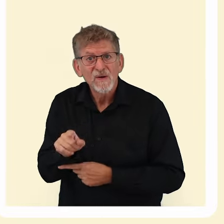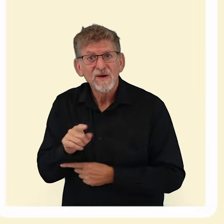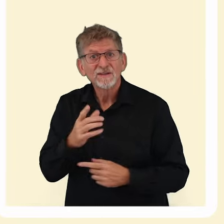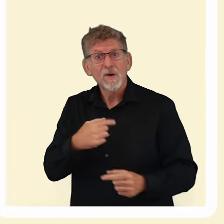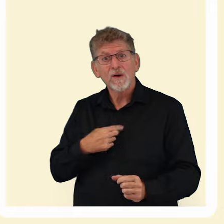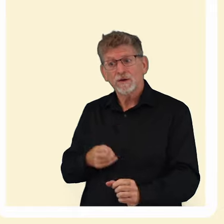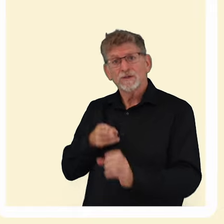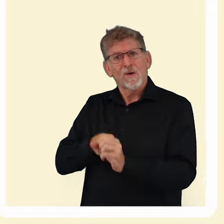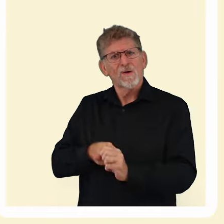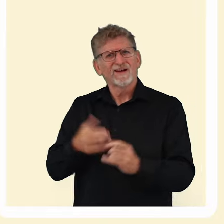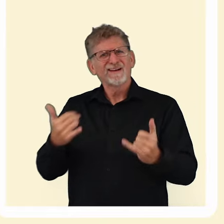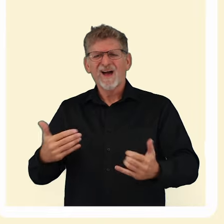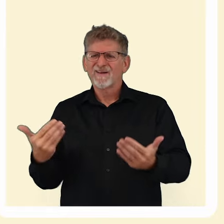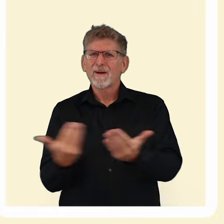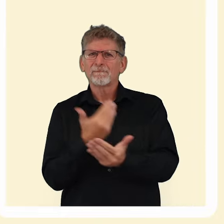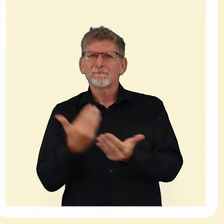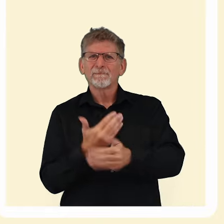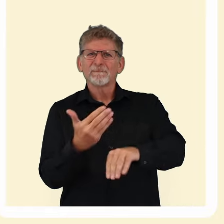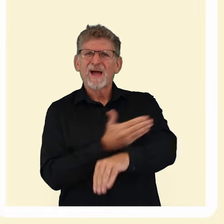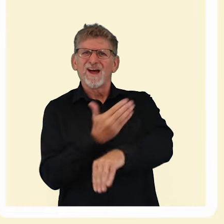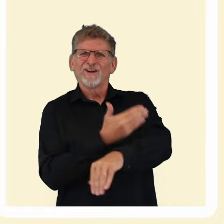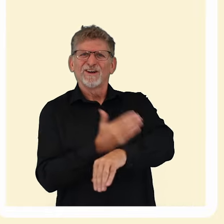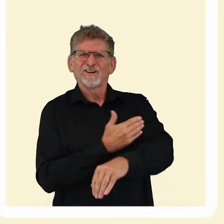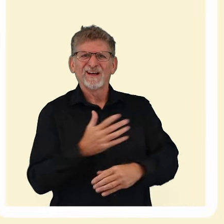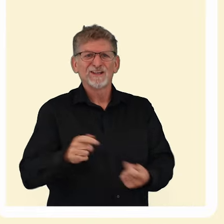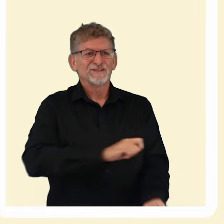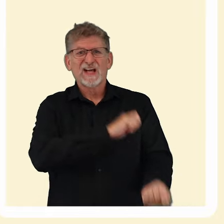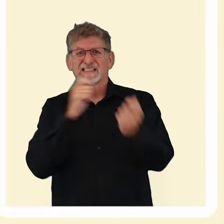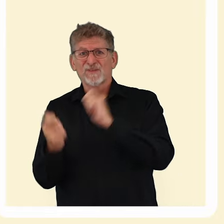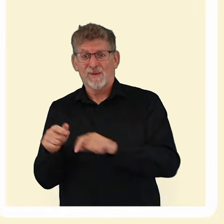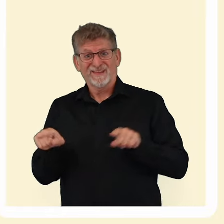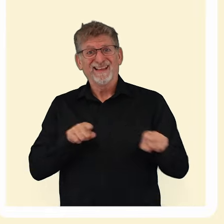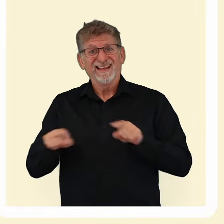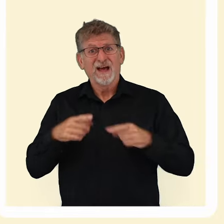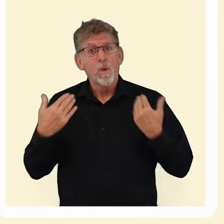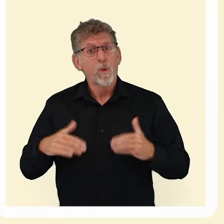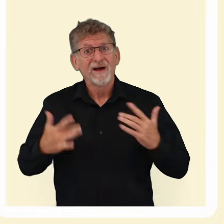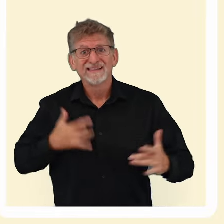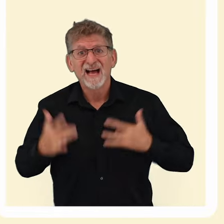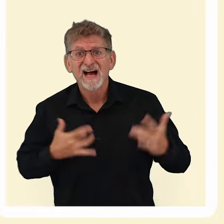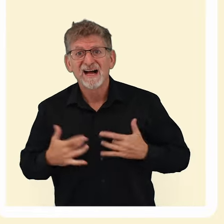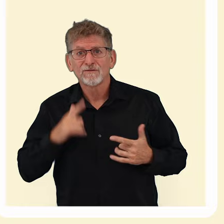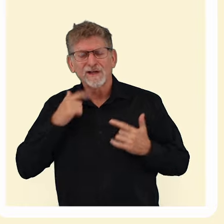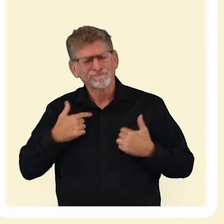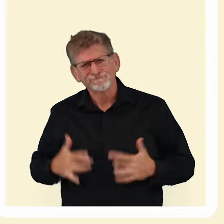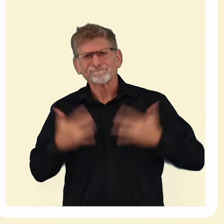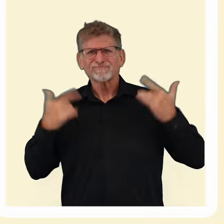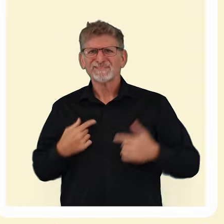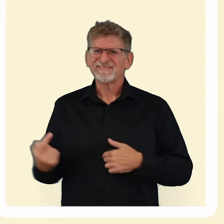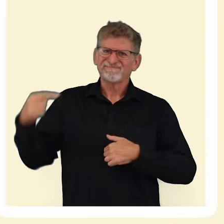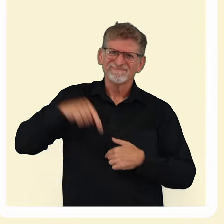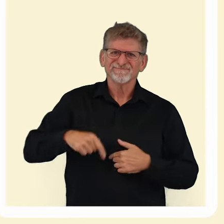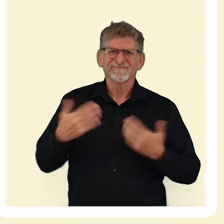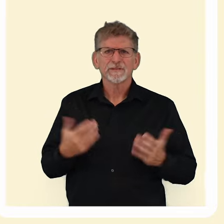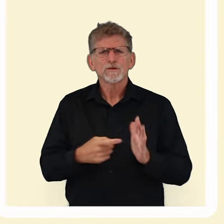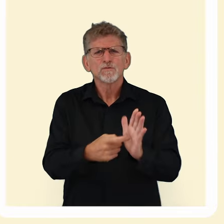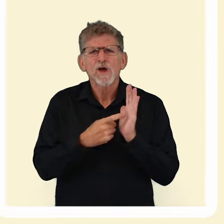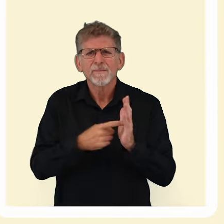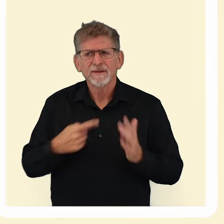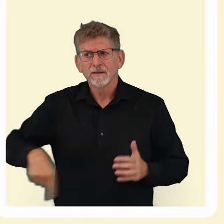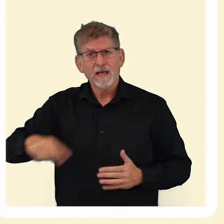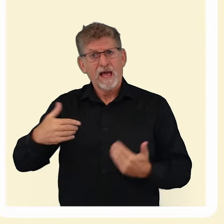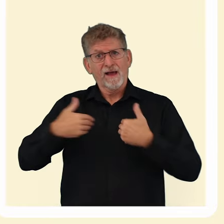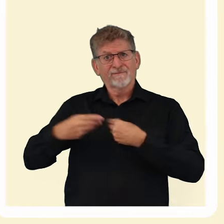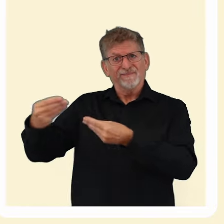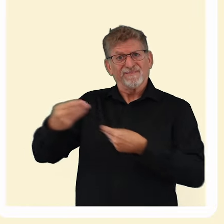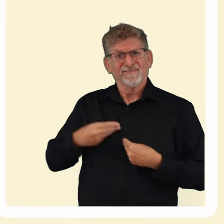exciting. Mm-hmm. So I'm really happy to be here. The mandate that we have, that I inherited, is to deliver passenger rail